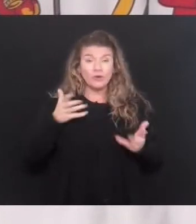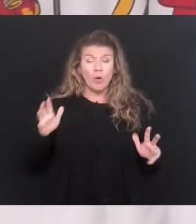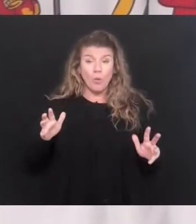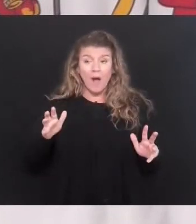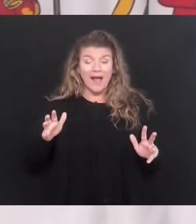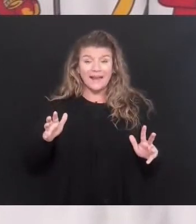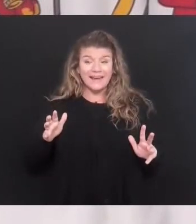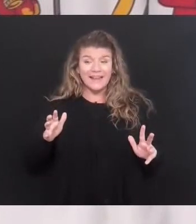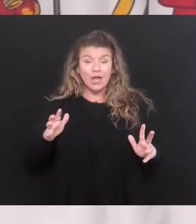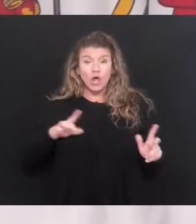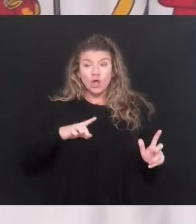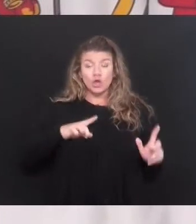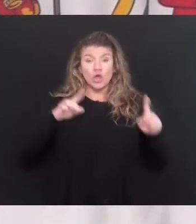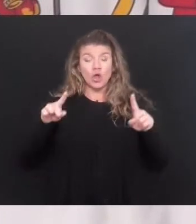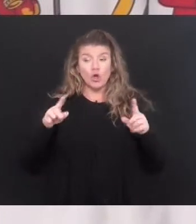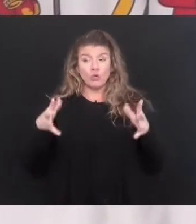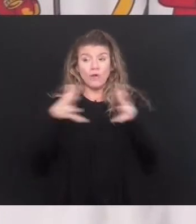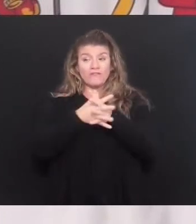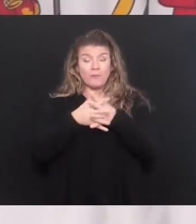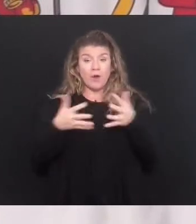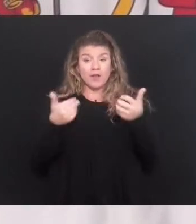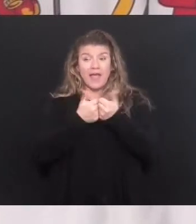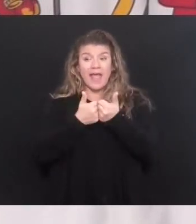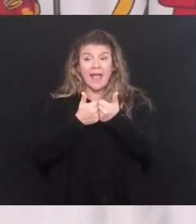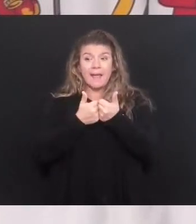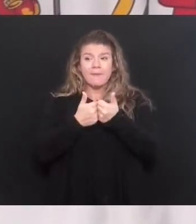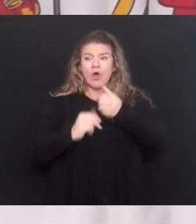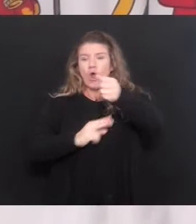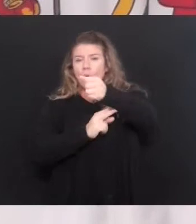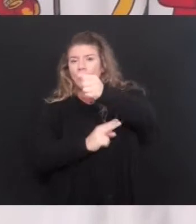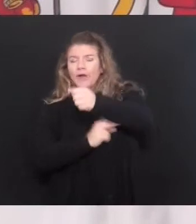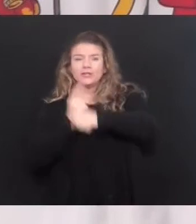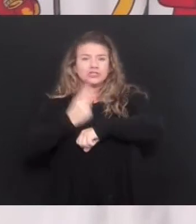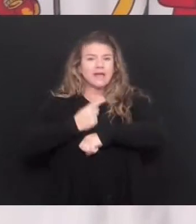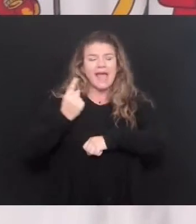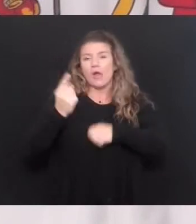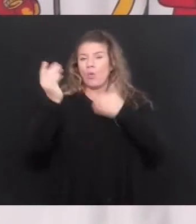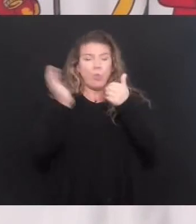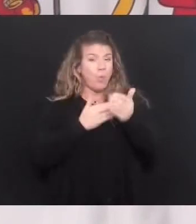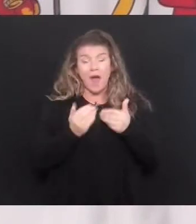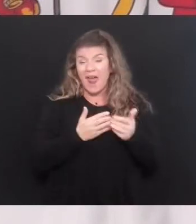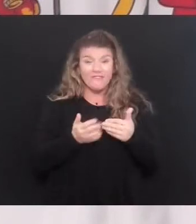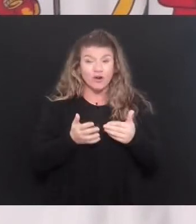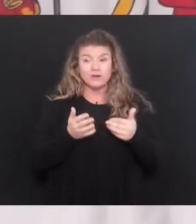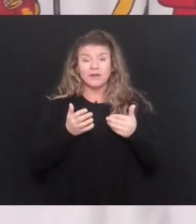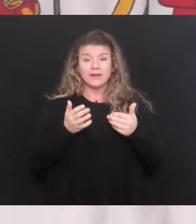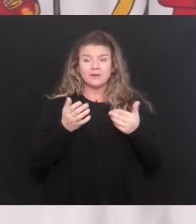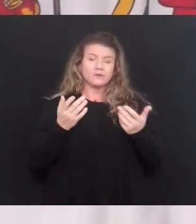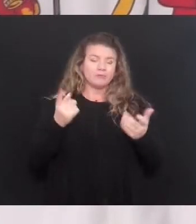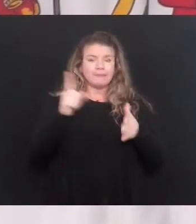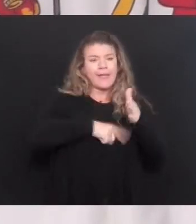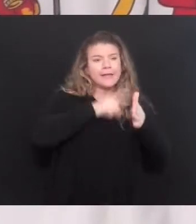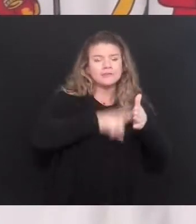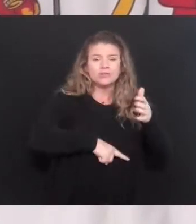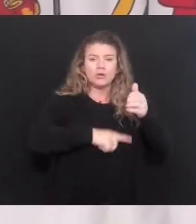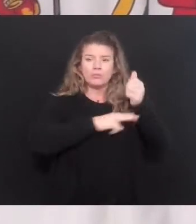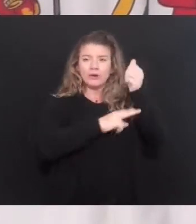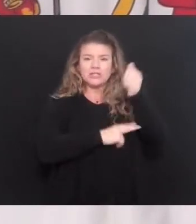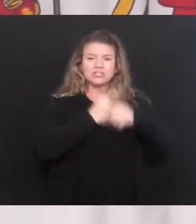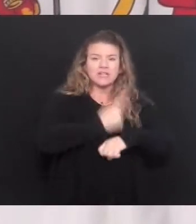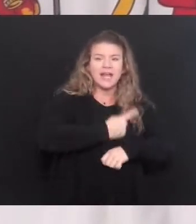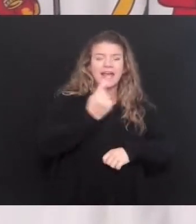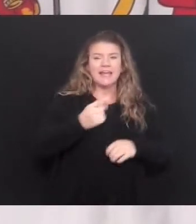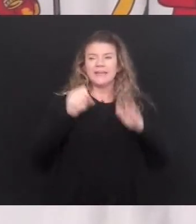to go to football games or Bridge Day or whatever it may be, or cancel Bridge Day or a